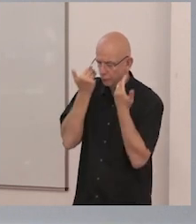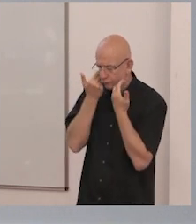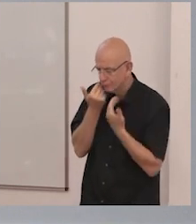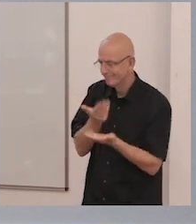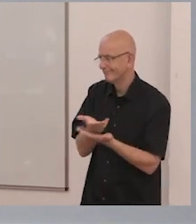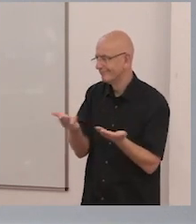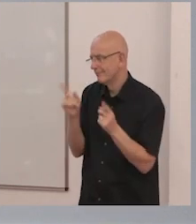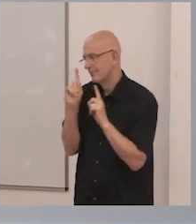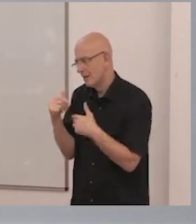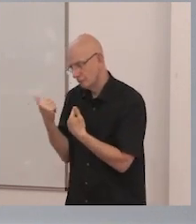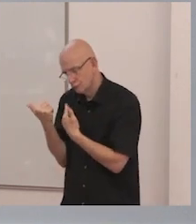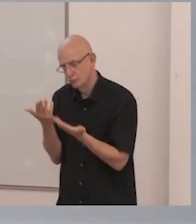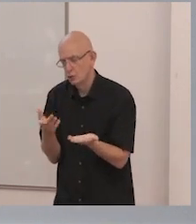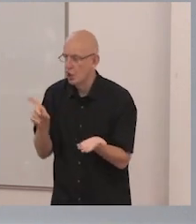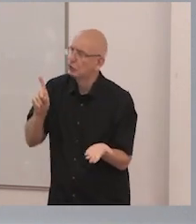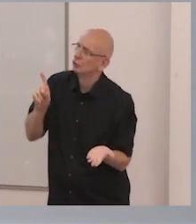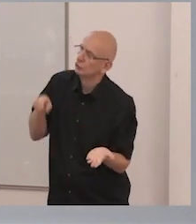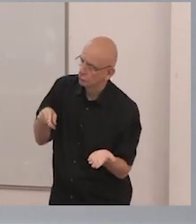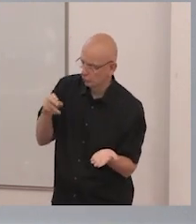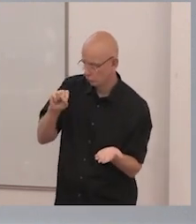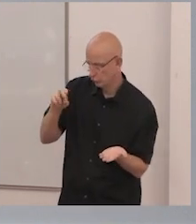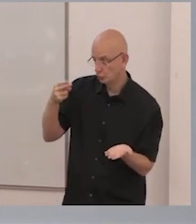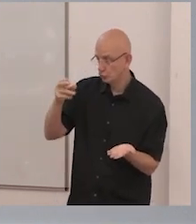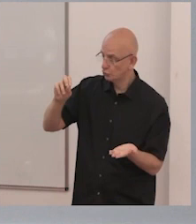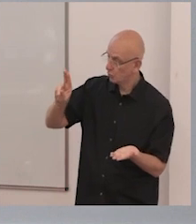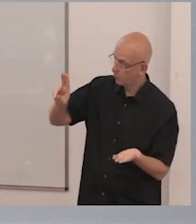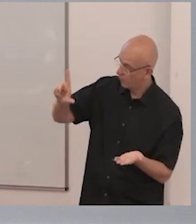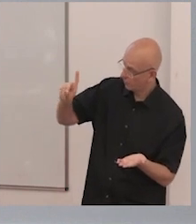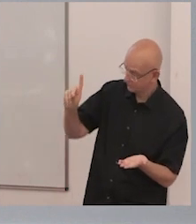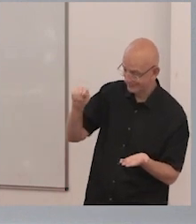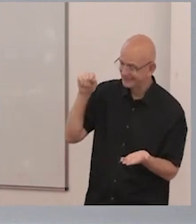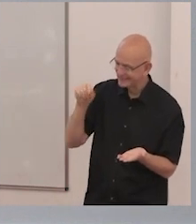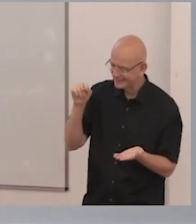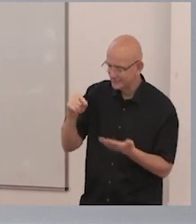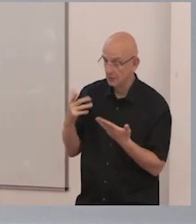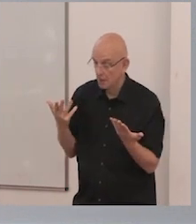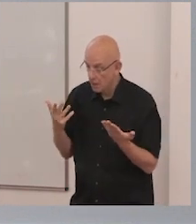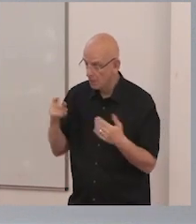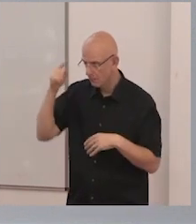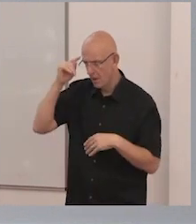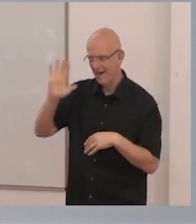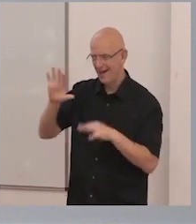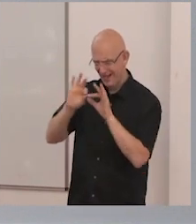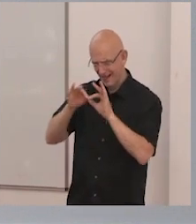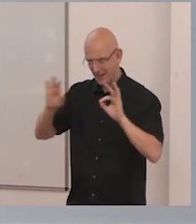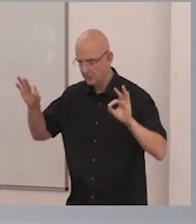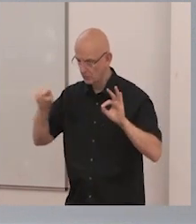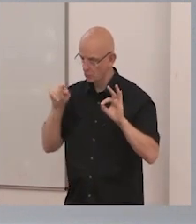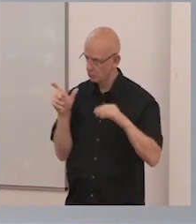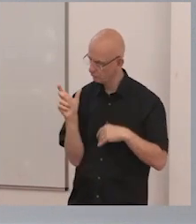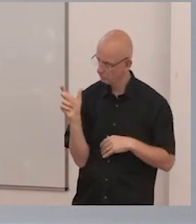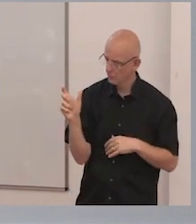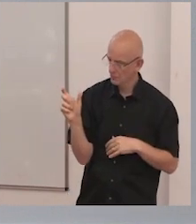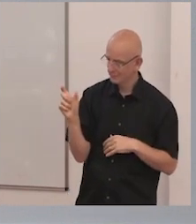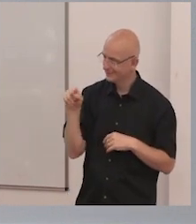Okay, so if we think about the language of that for a moment, the other rights within the CRC say that